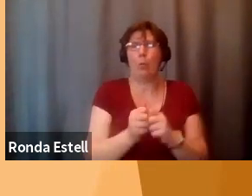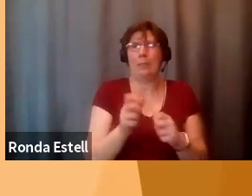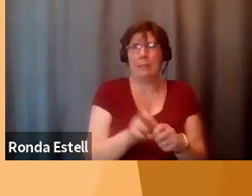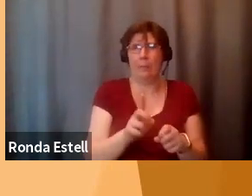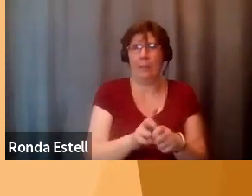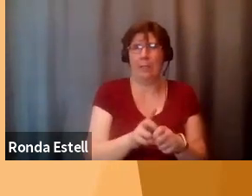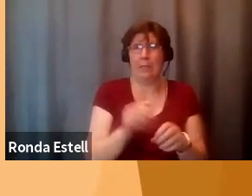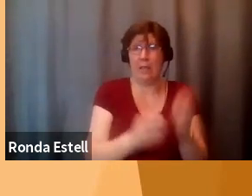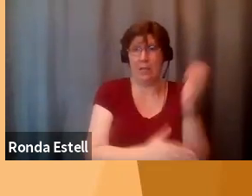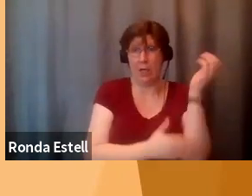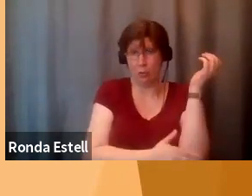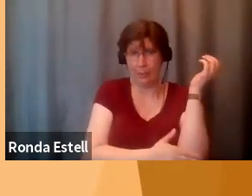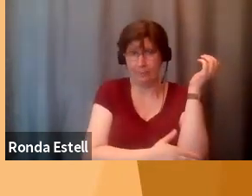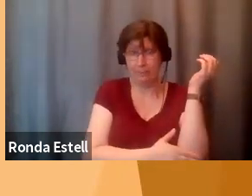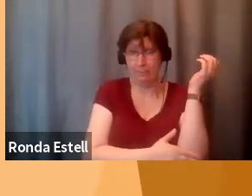the country.